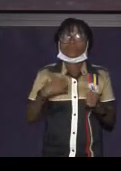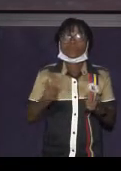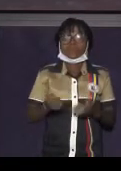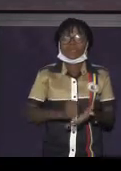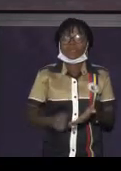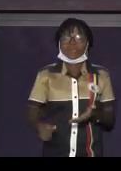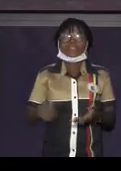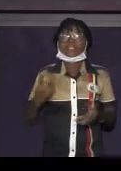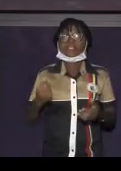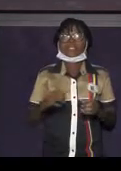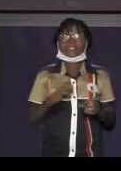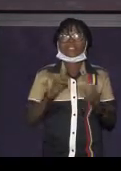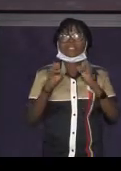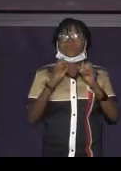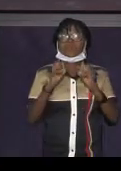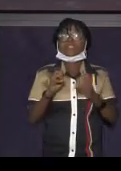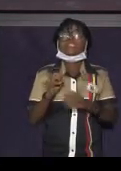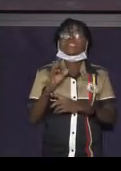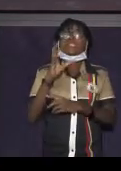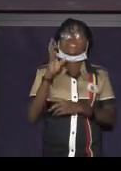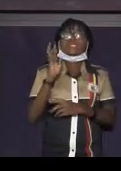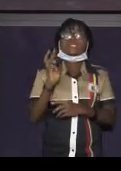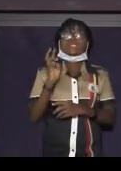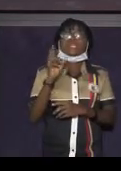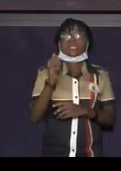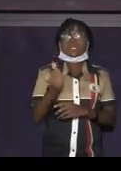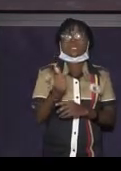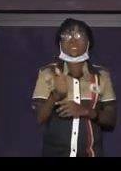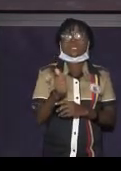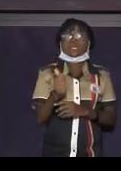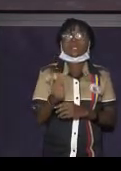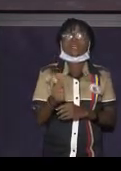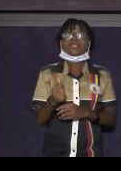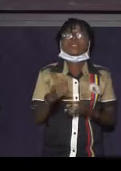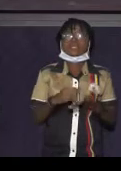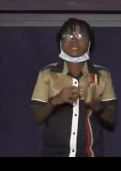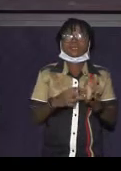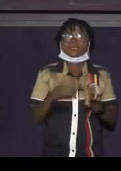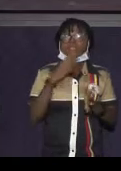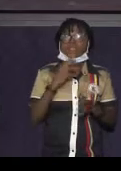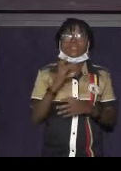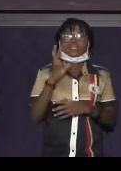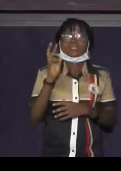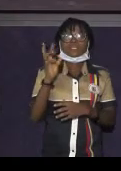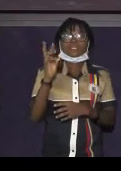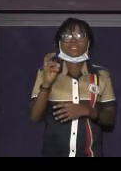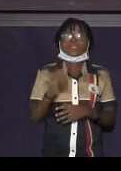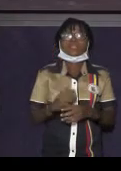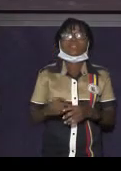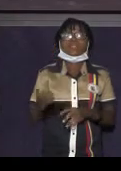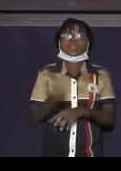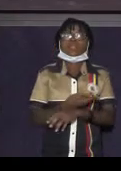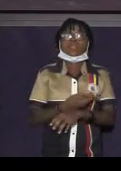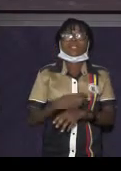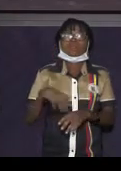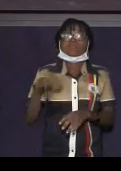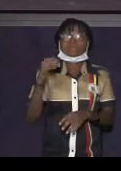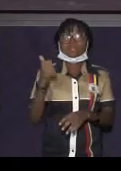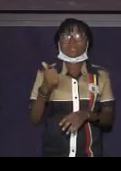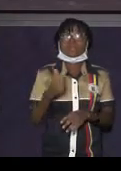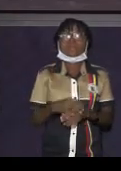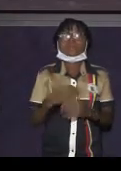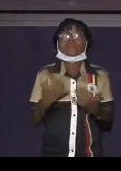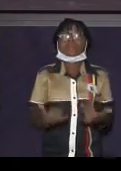we expand it. 16a, remember it means 16 times a. We just don't put the multiplication sign.